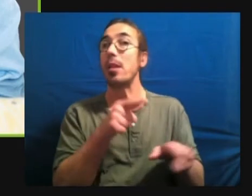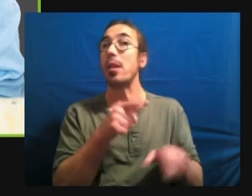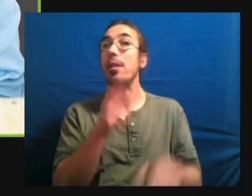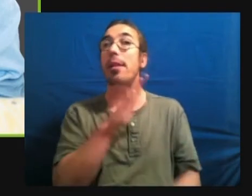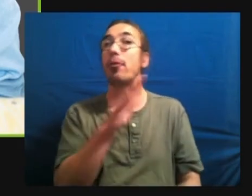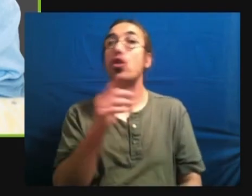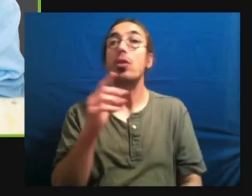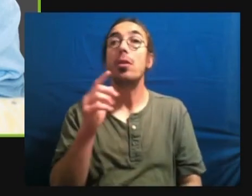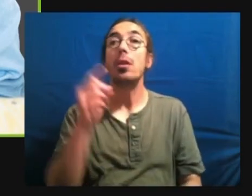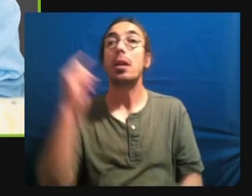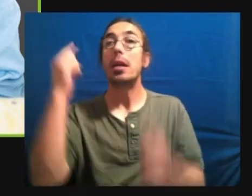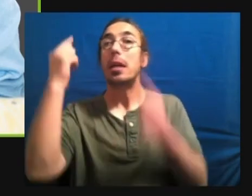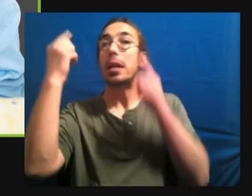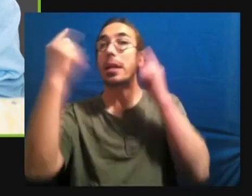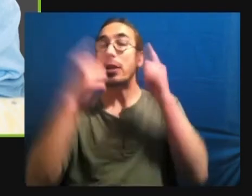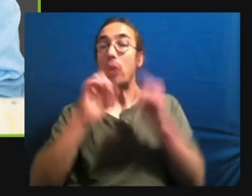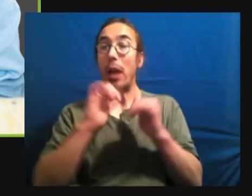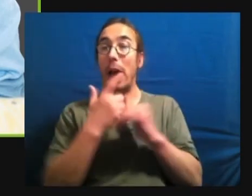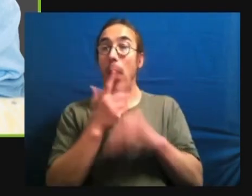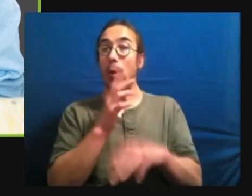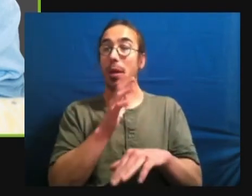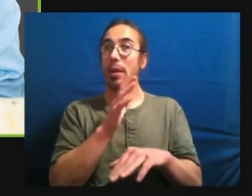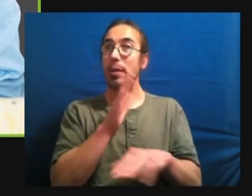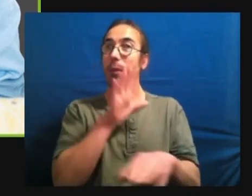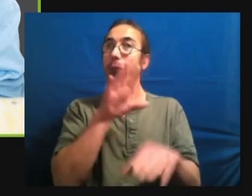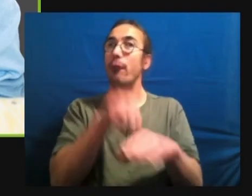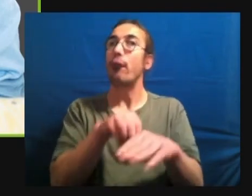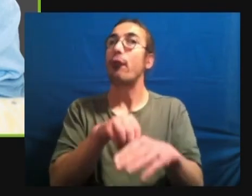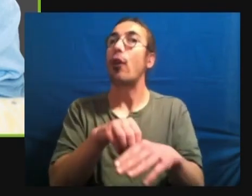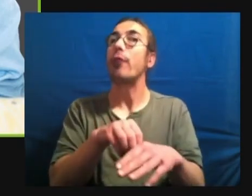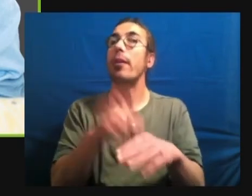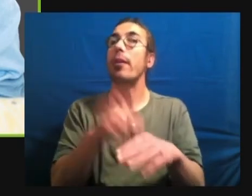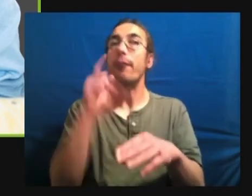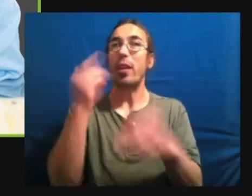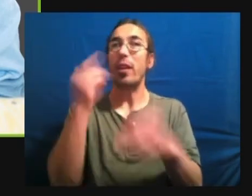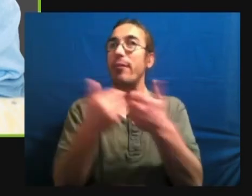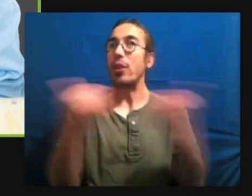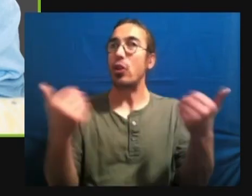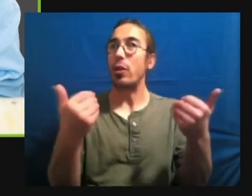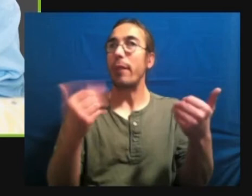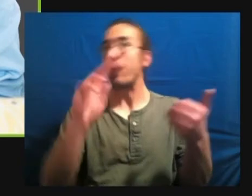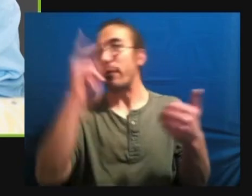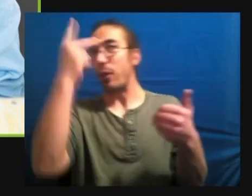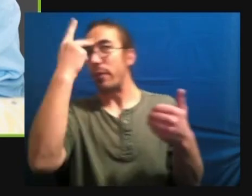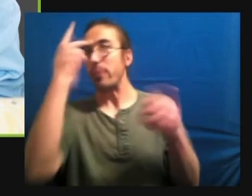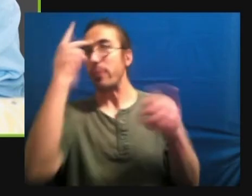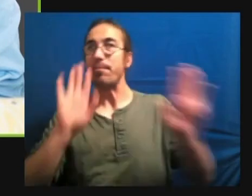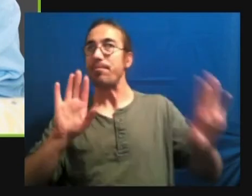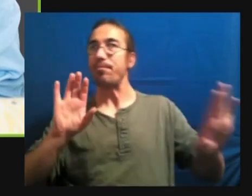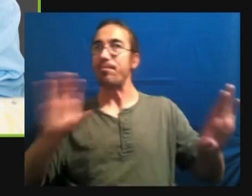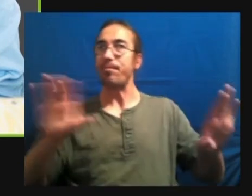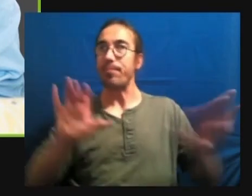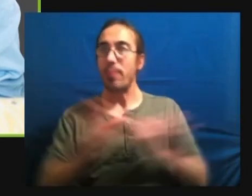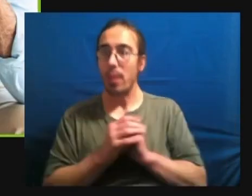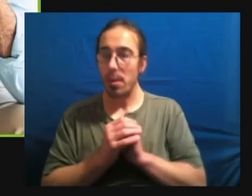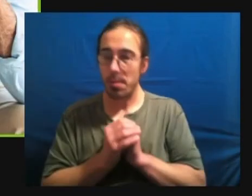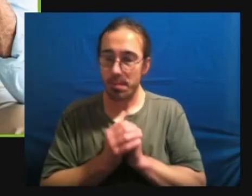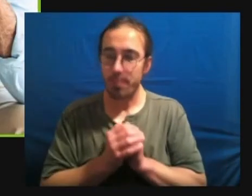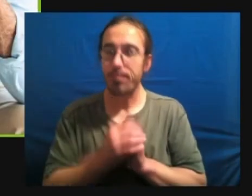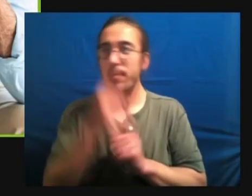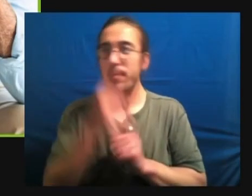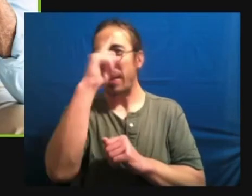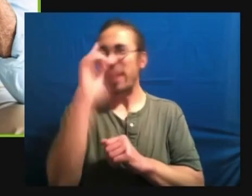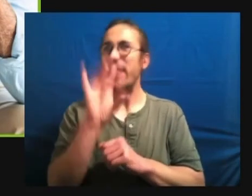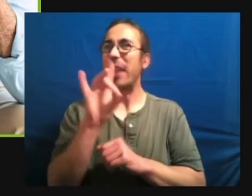played a part in upholding division before now. Yes, because of his innate forms of empathy.